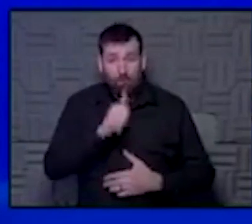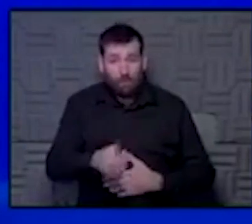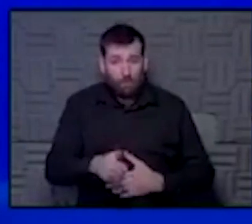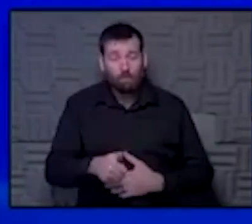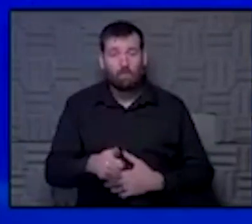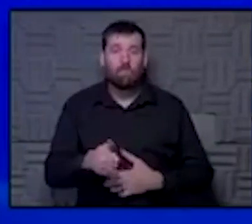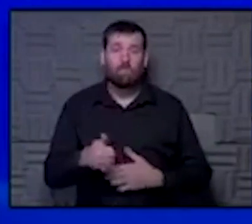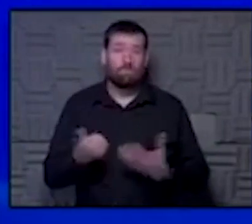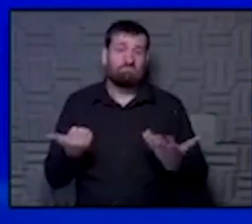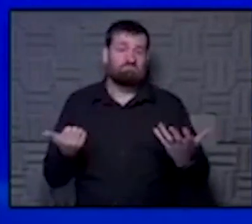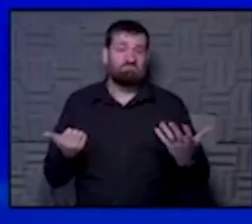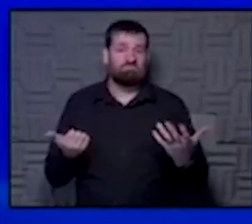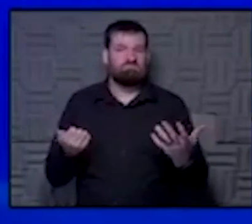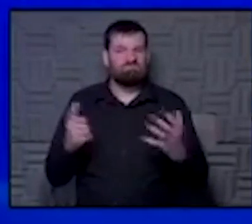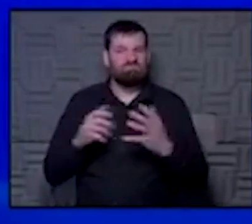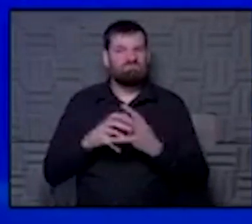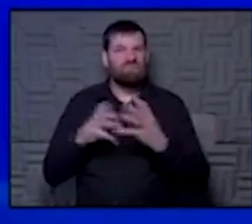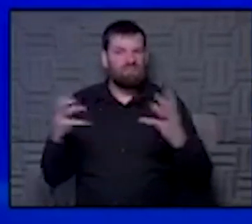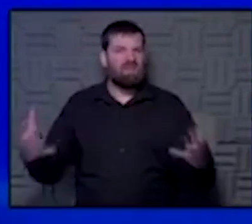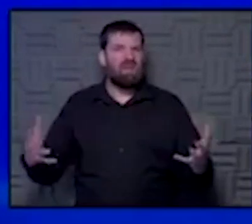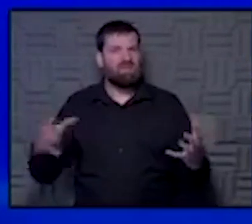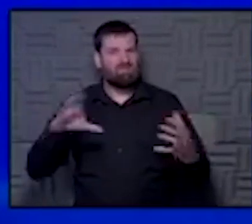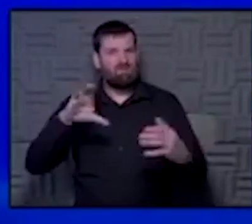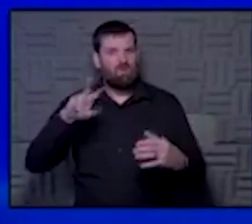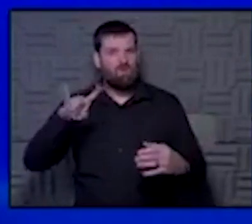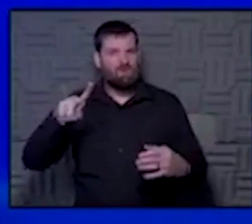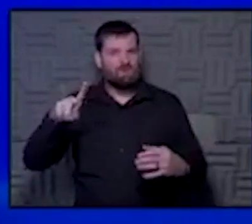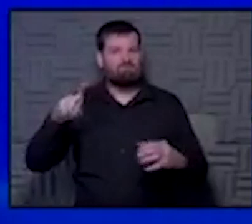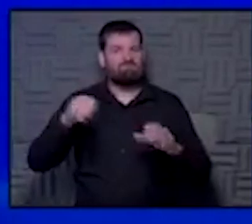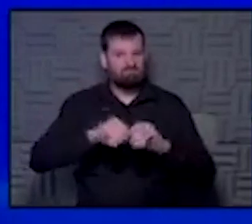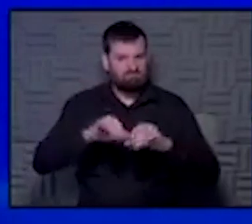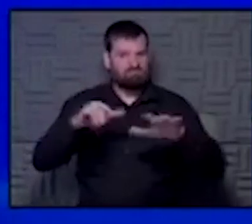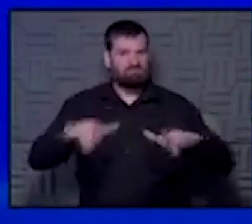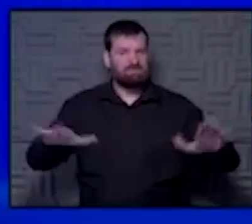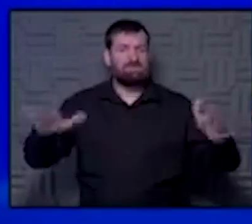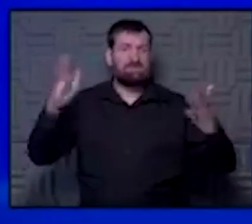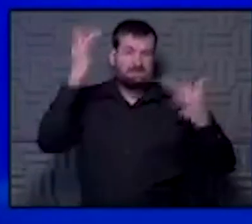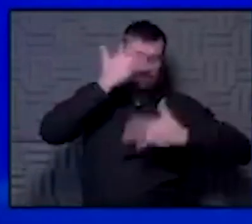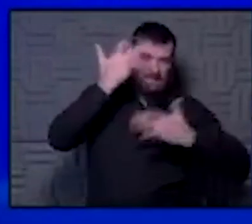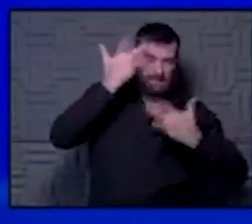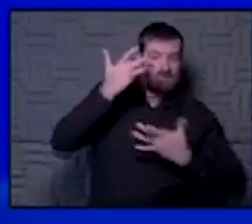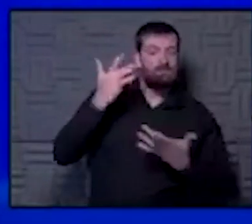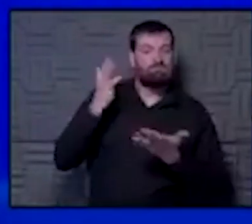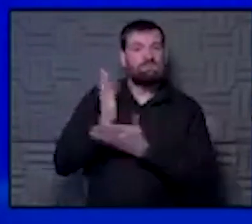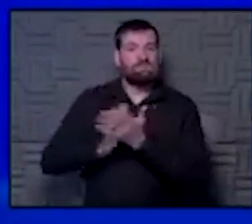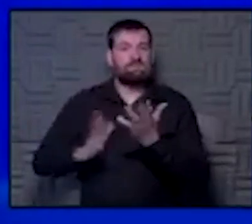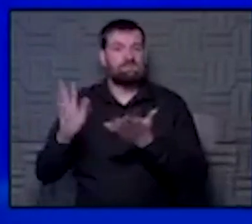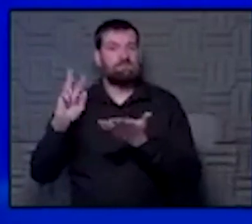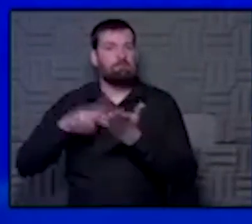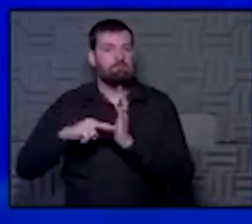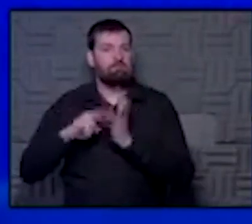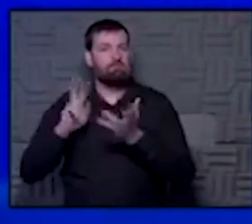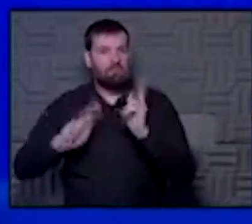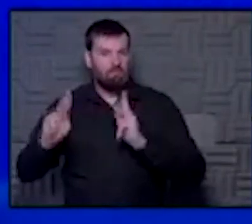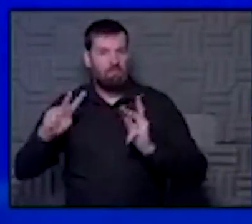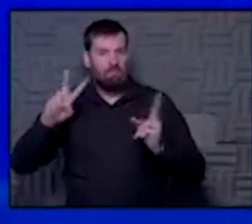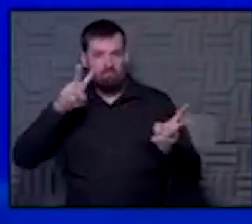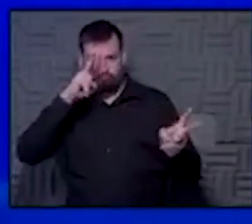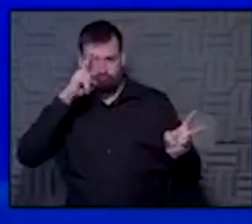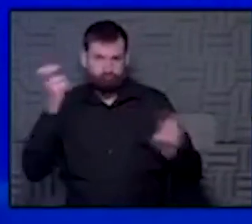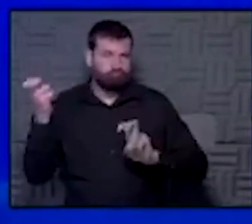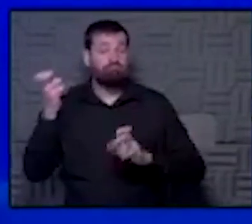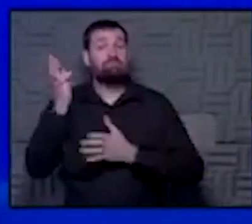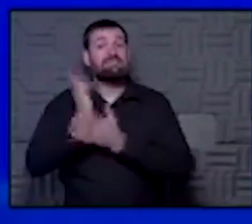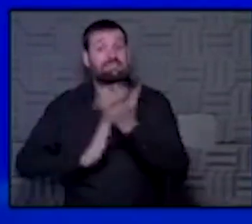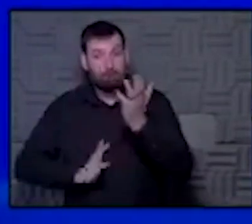lot of COVID out there right now, and it will spread. And as it spreads, people get sick. And as people get sick, some people get sicker. And the ones who get sick are coming